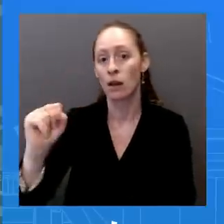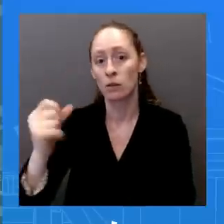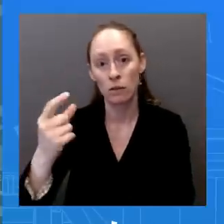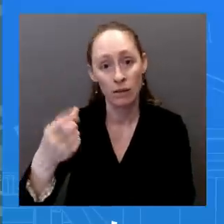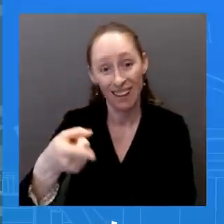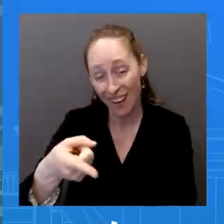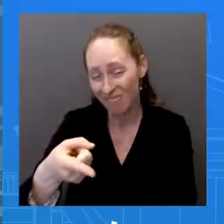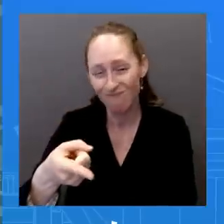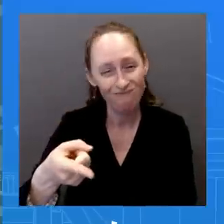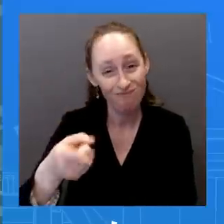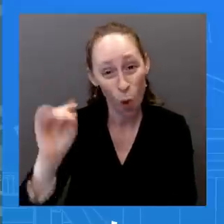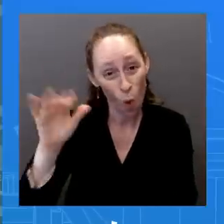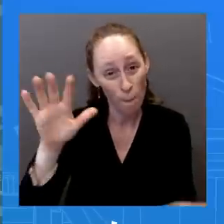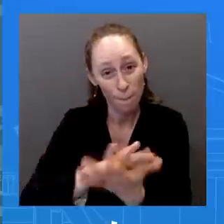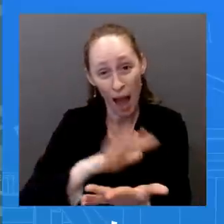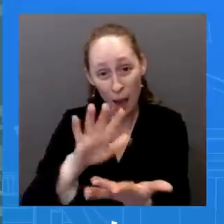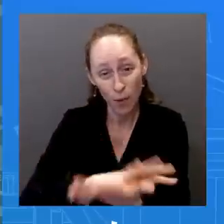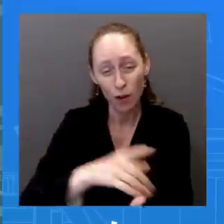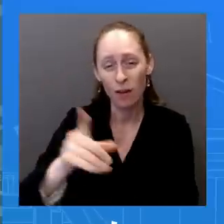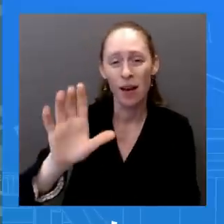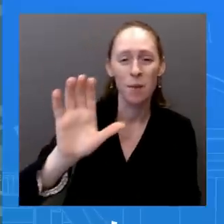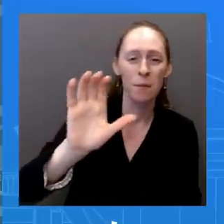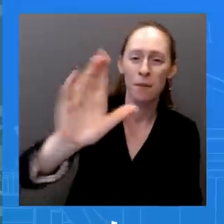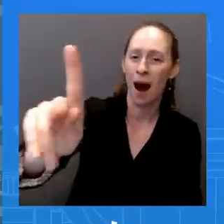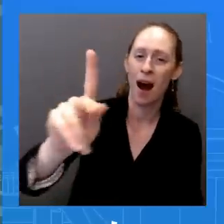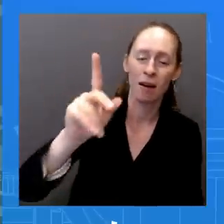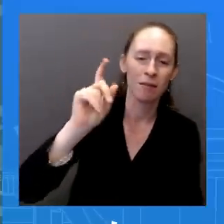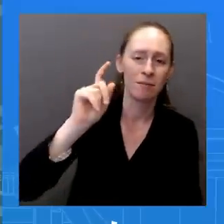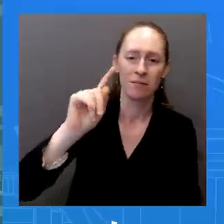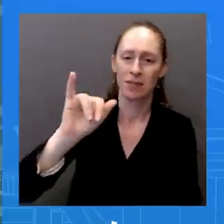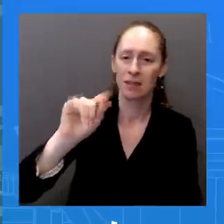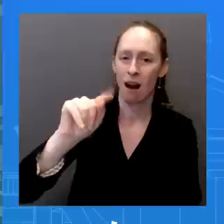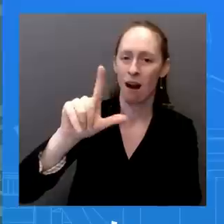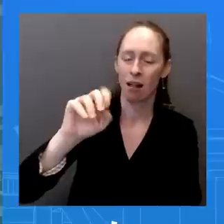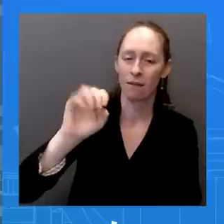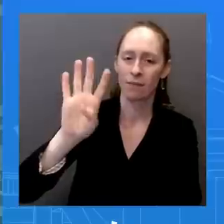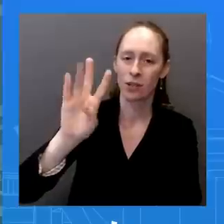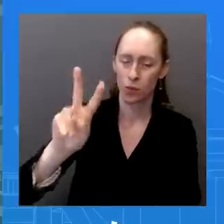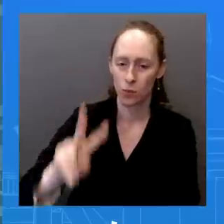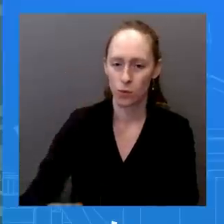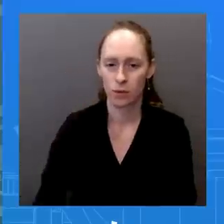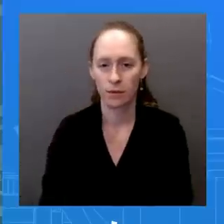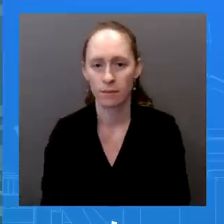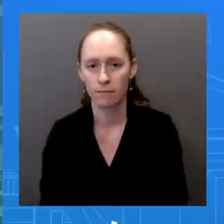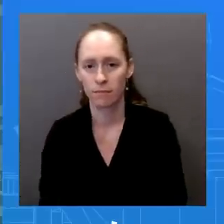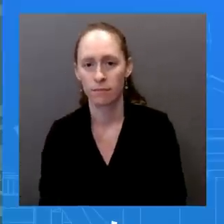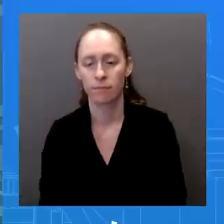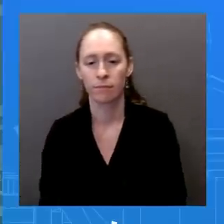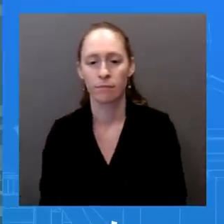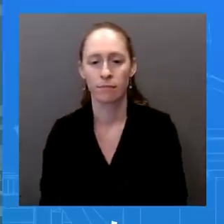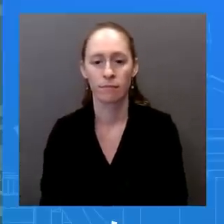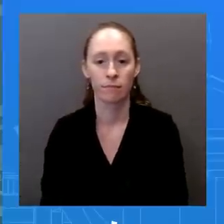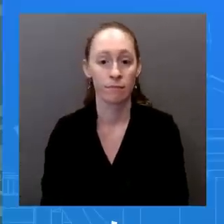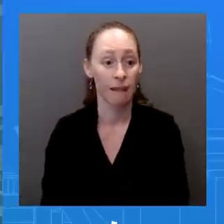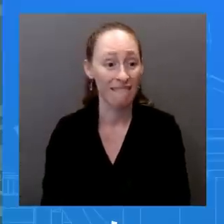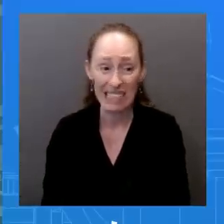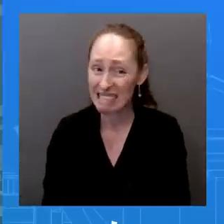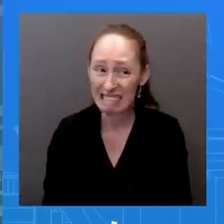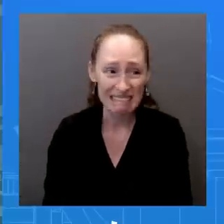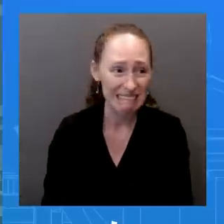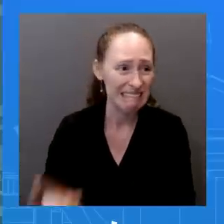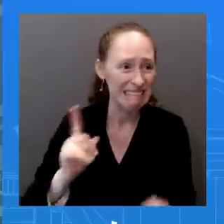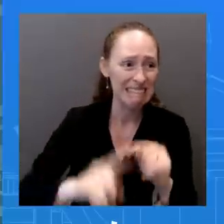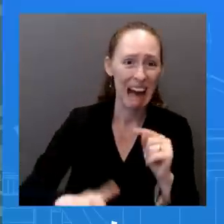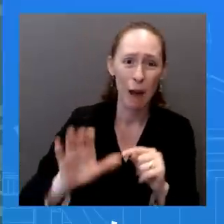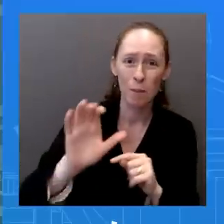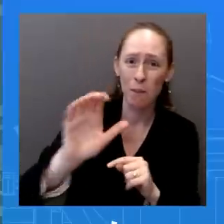42. And those who cannot be expelled under Title 42 are screened and processed to have their claims for